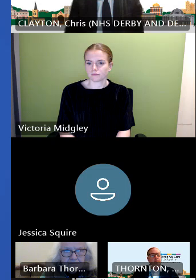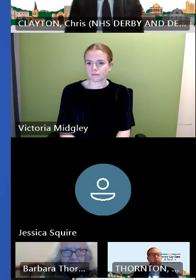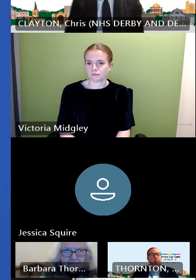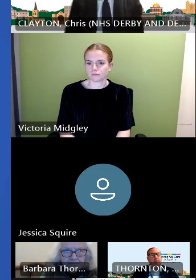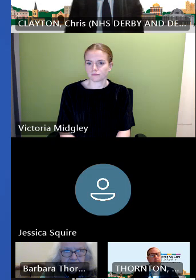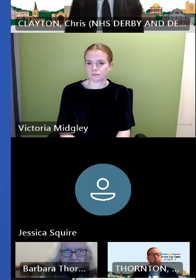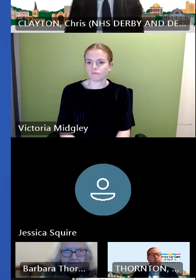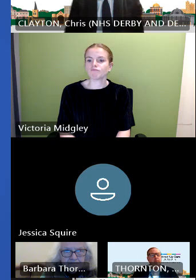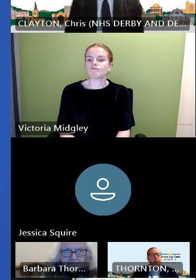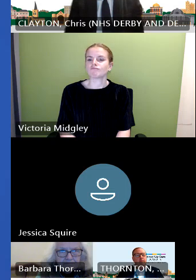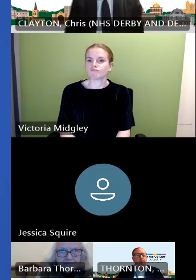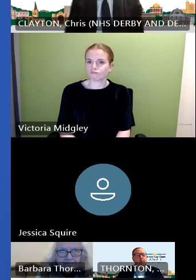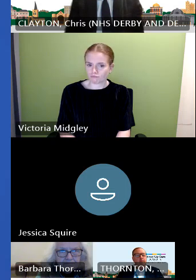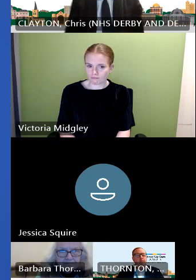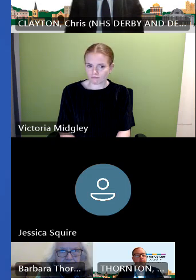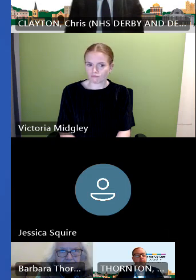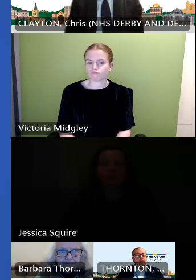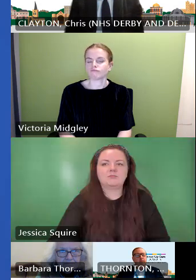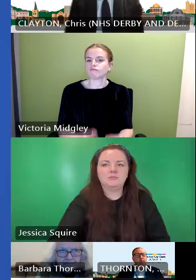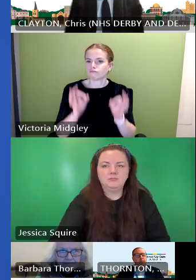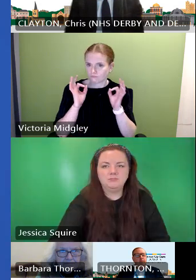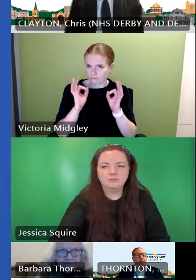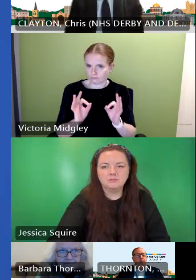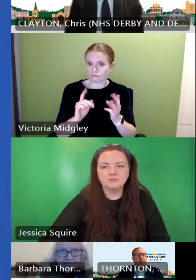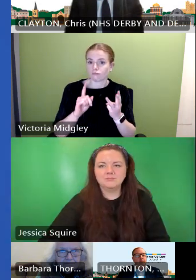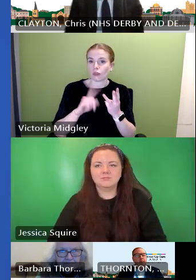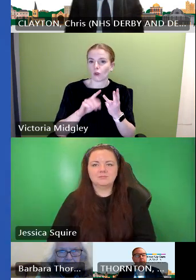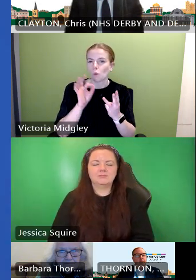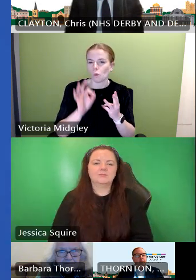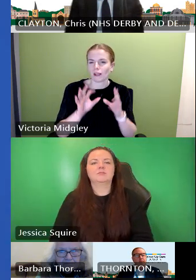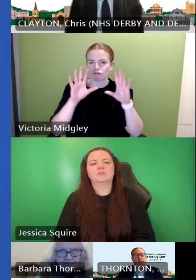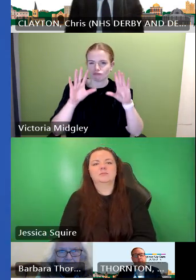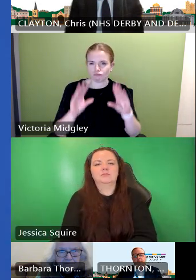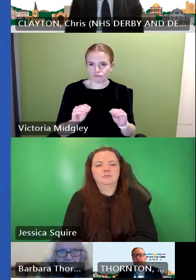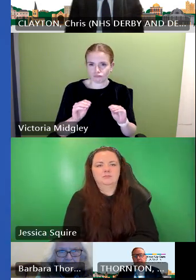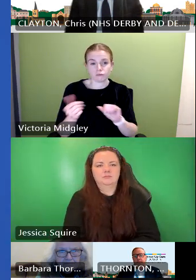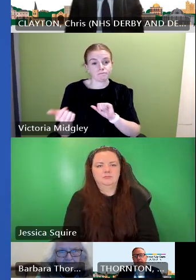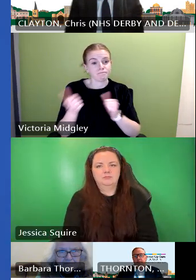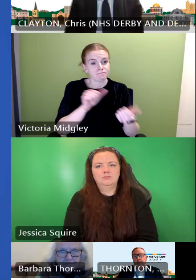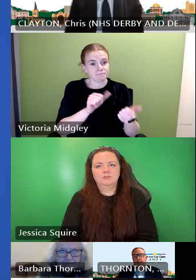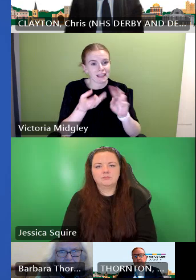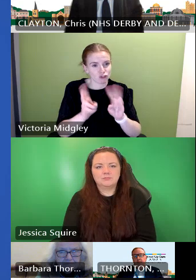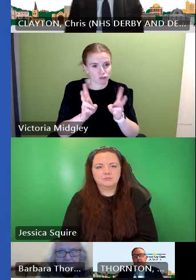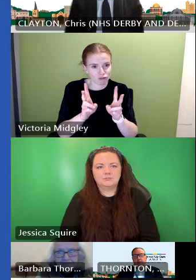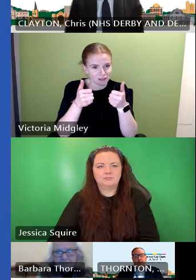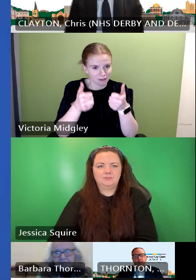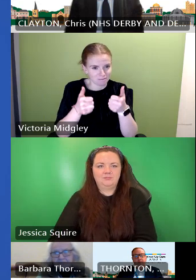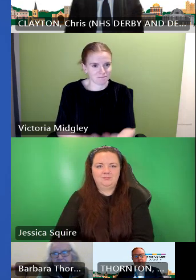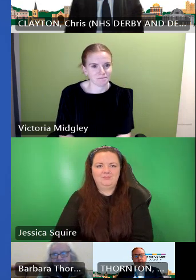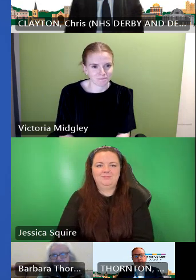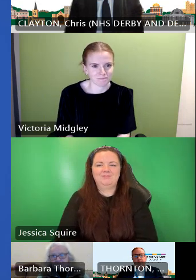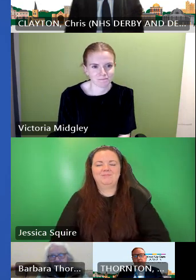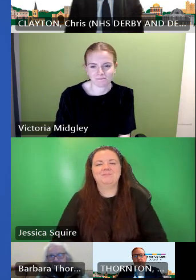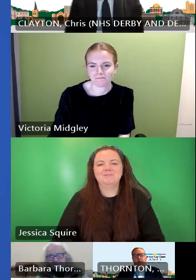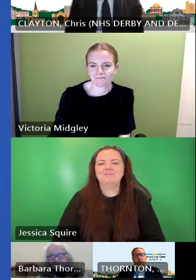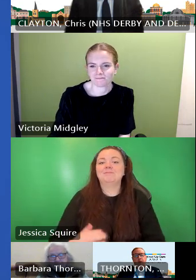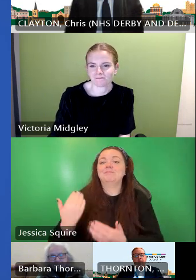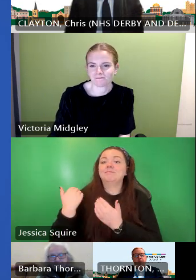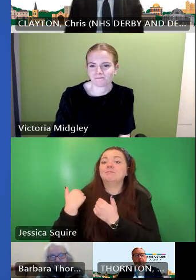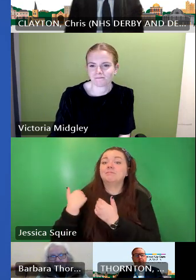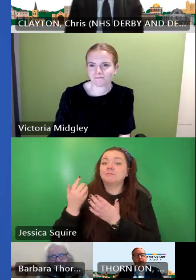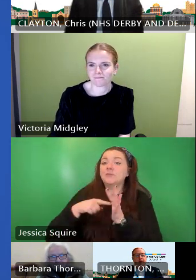Okay, wonderful. All right, I'm going to wind down on this one now. I think we're going to hand it over to Jim now, who's going to